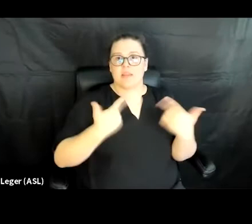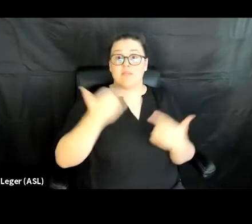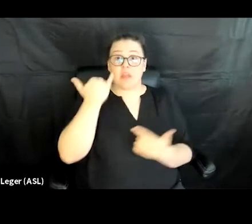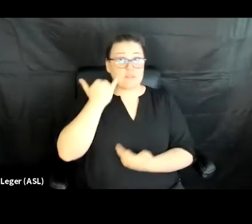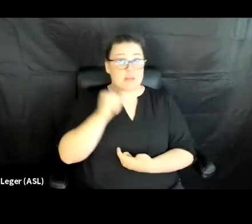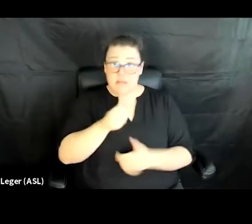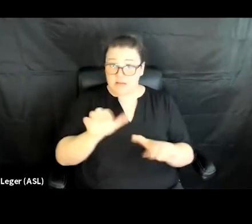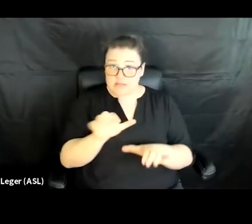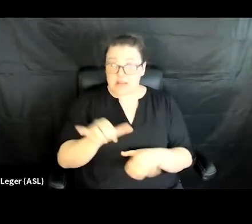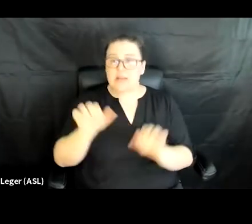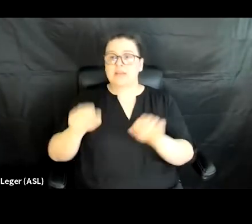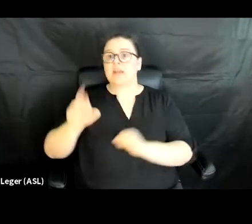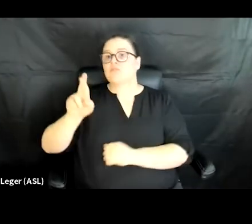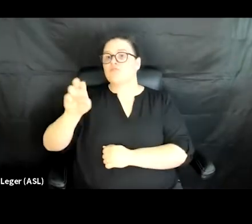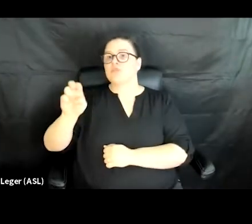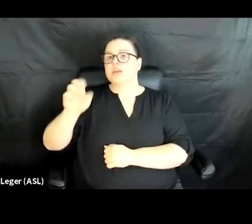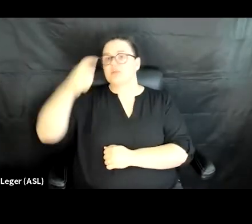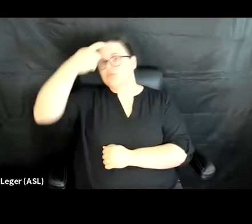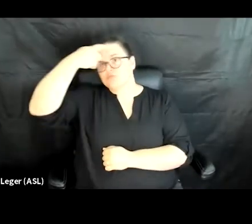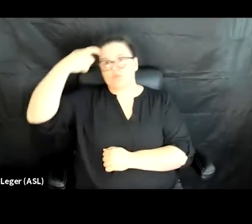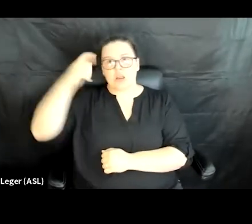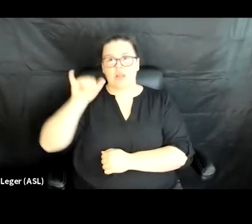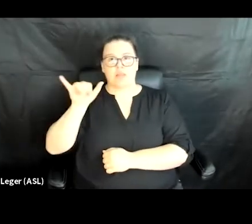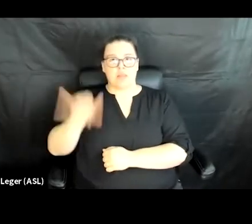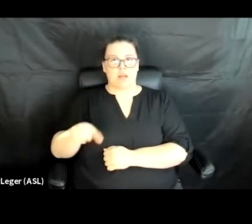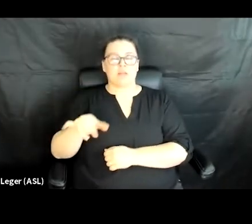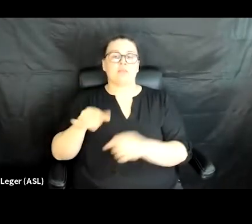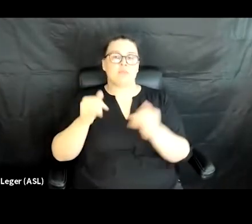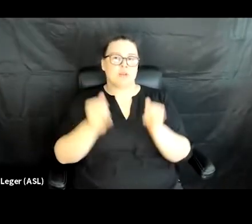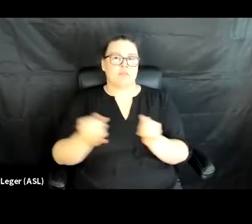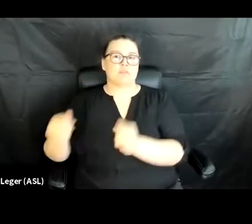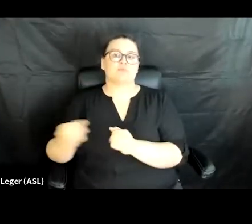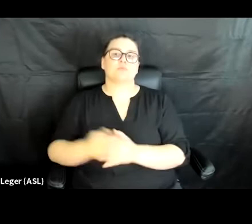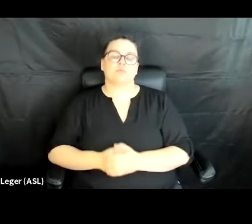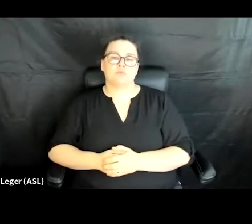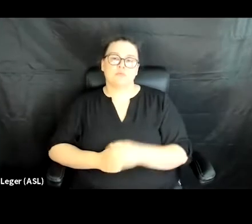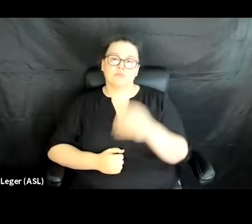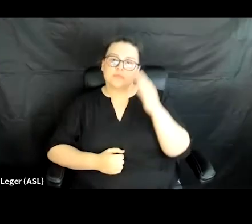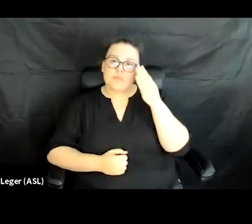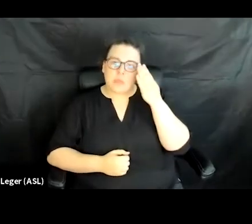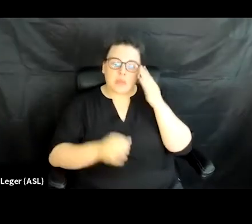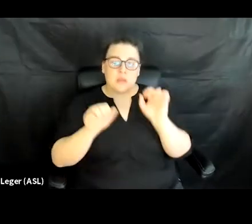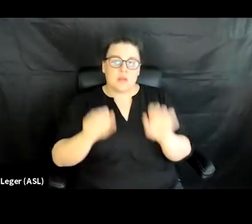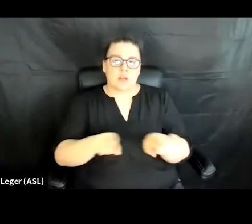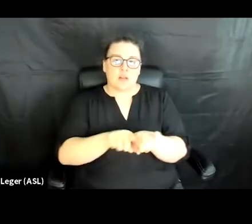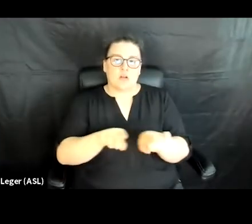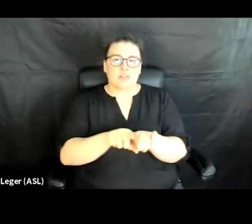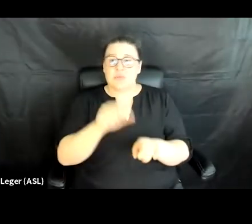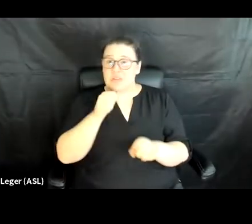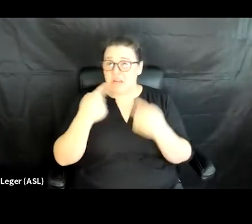re-traumatizing an individual who's experienced trauma either as a result of the pandemic or in another context, and it can also be less